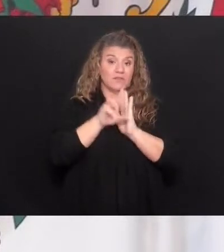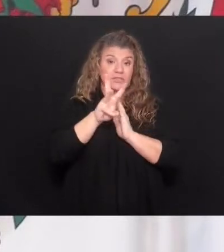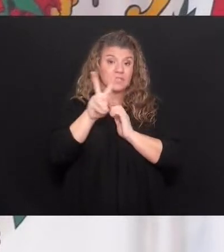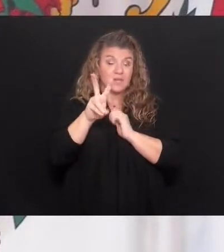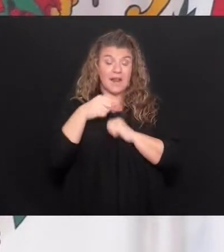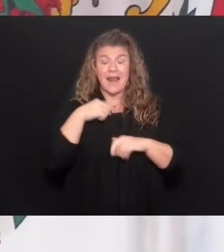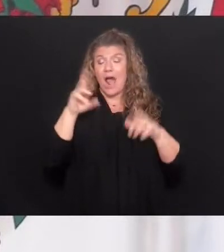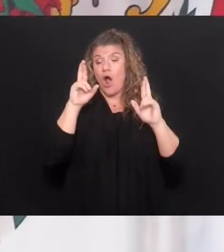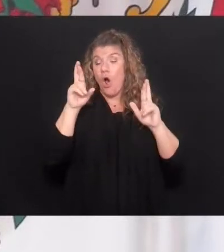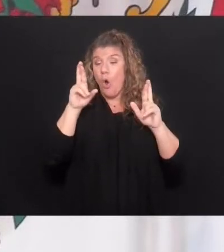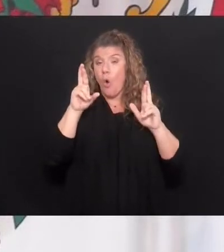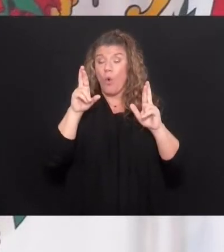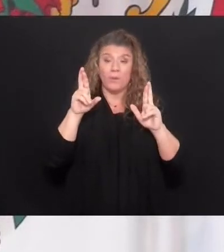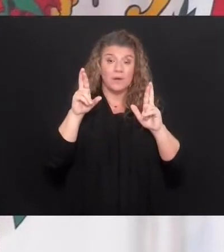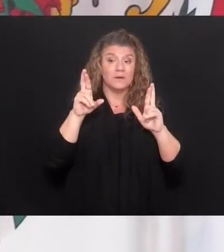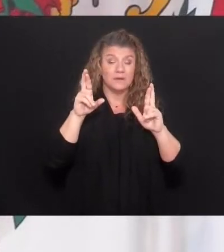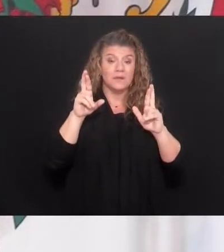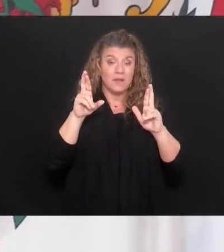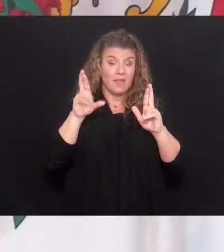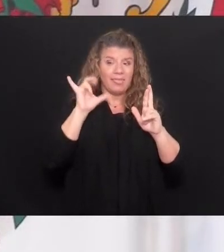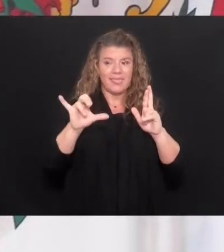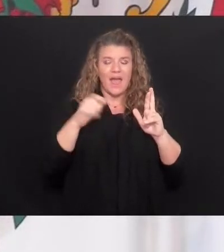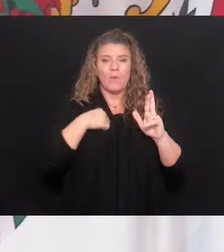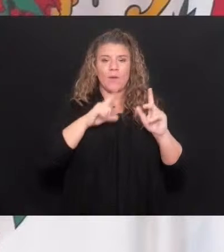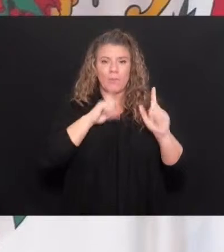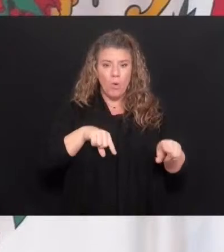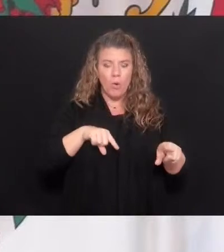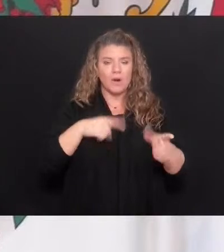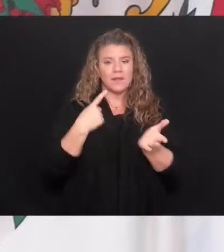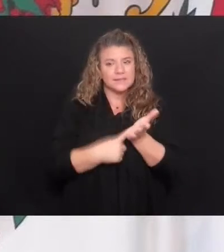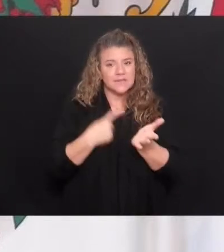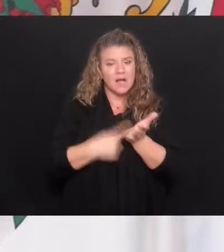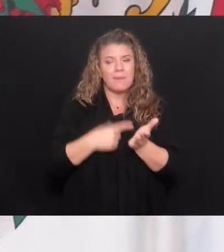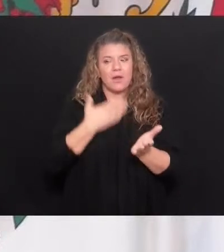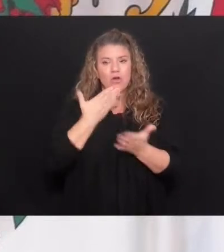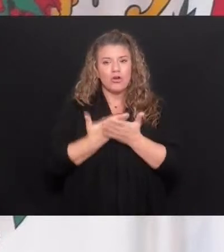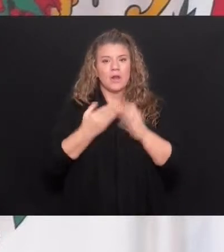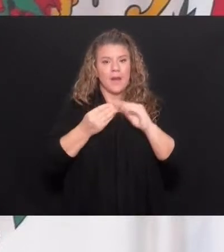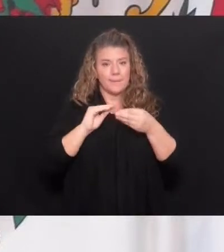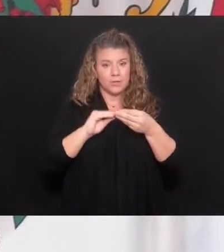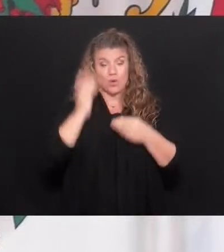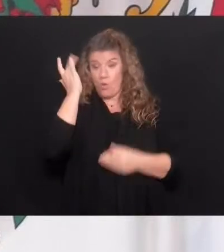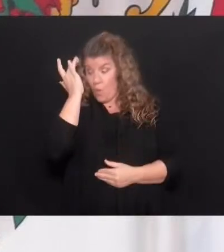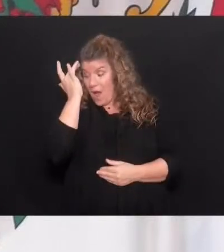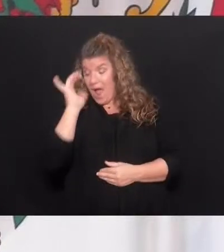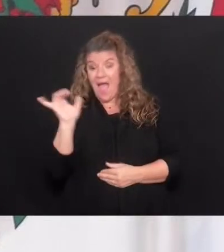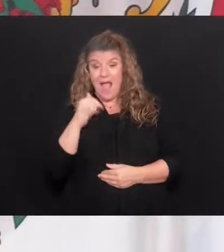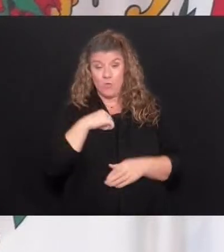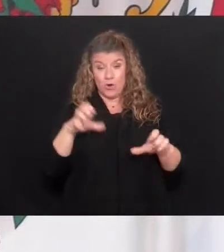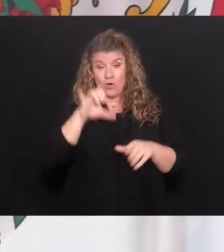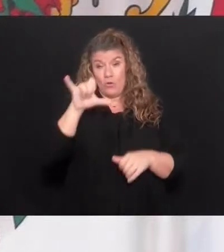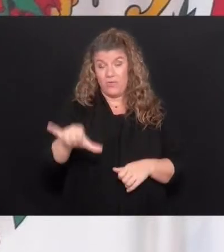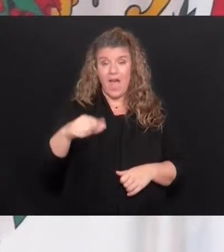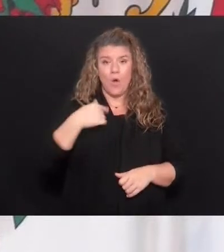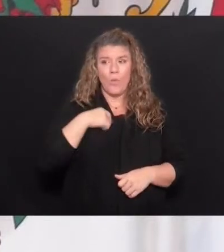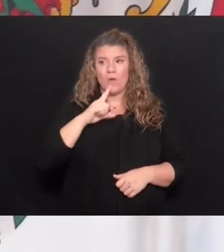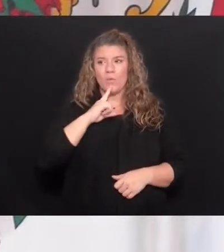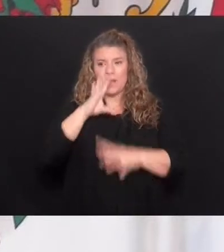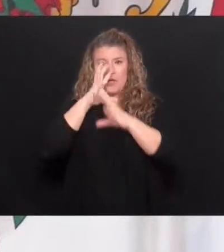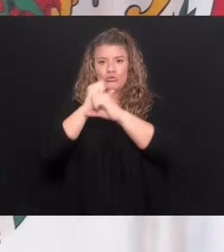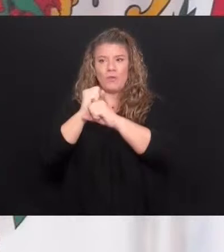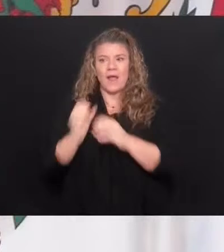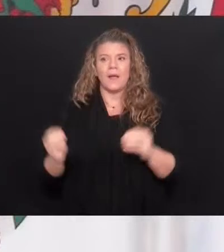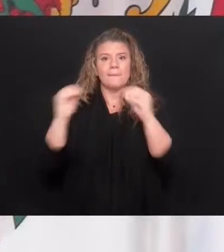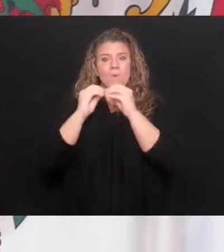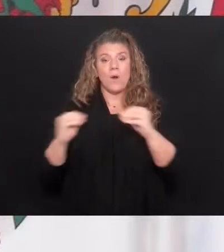I hope to goodness that that we report and we talk about our great numbers, because as we do so, we just attract more and more people